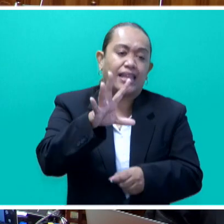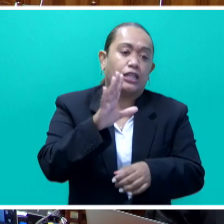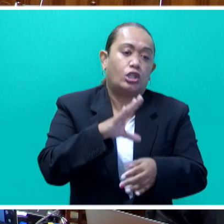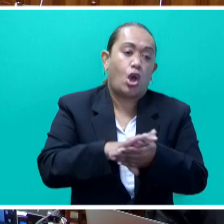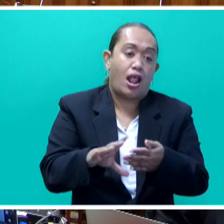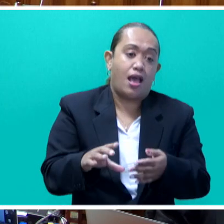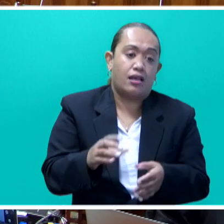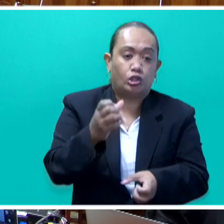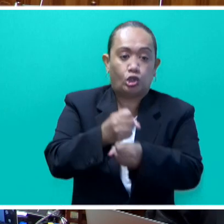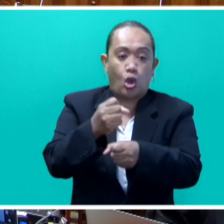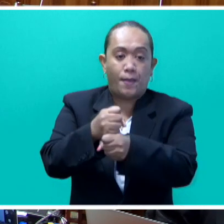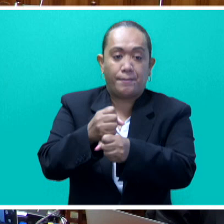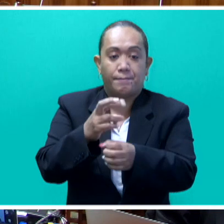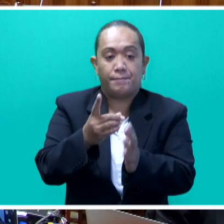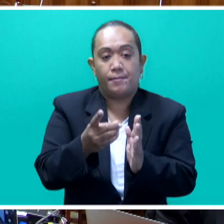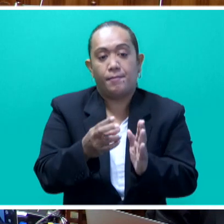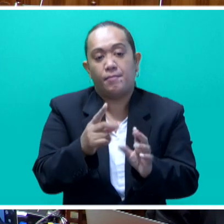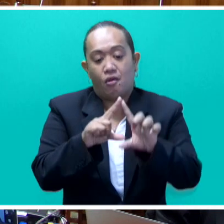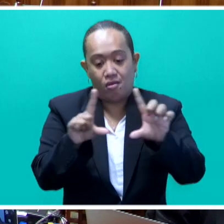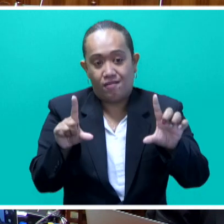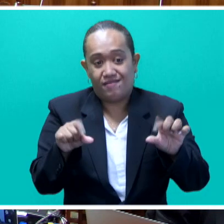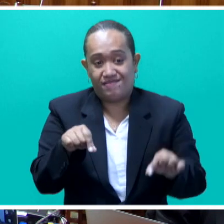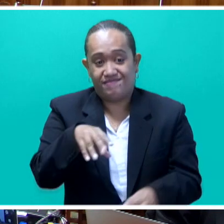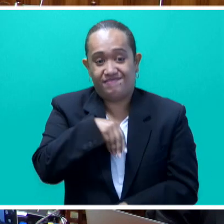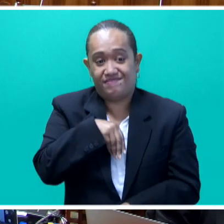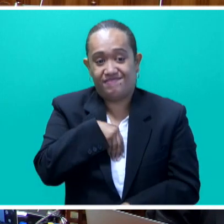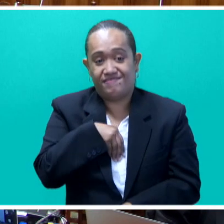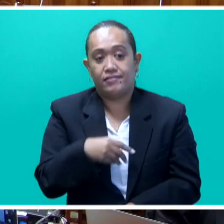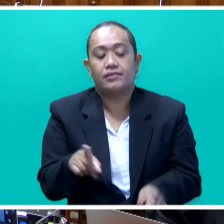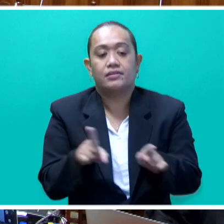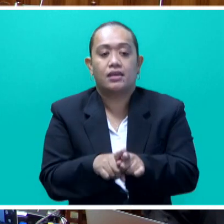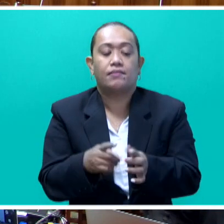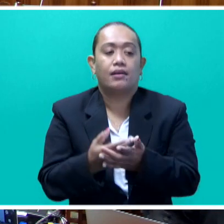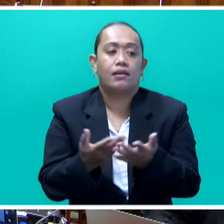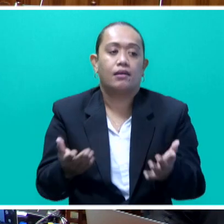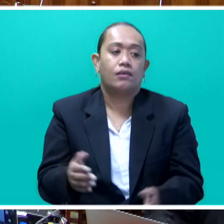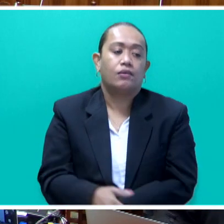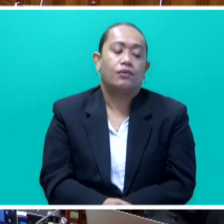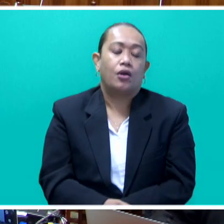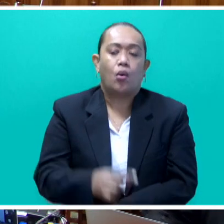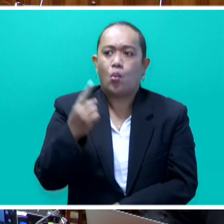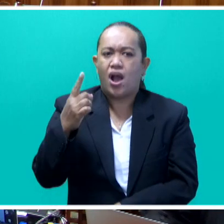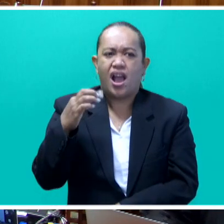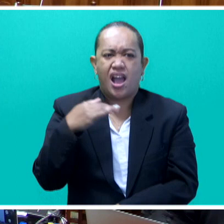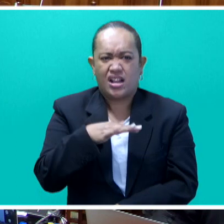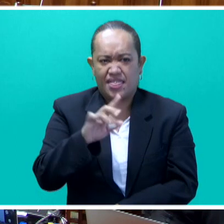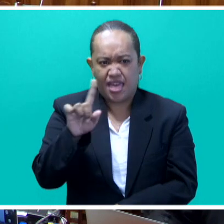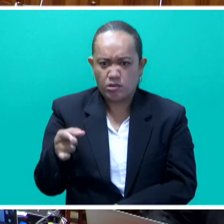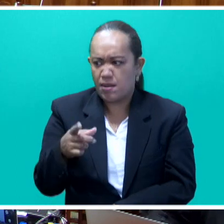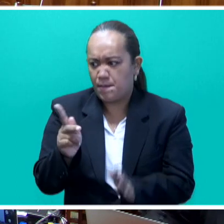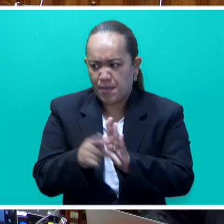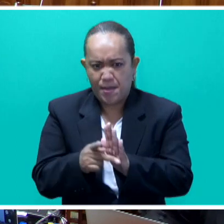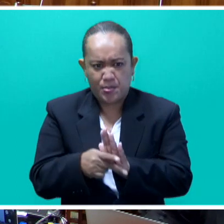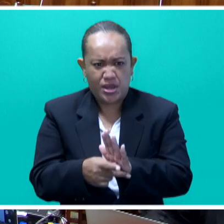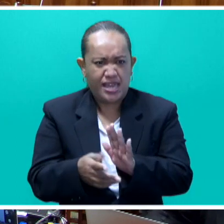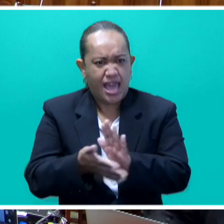$5 million, allocation of $17 million for transportation assistance for more than 100,000 primary and secondary school students from low-income